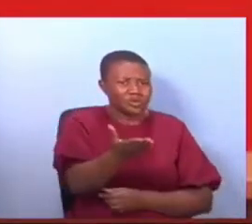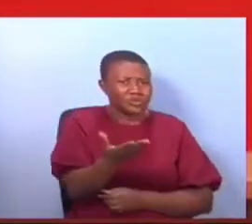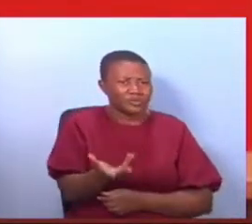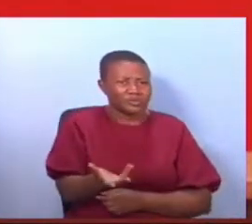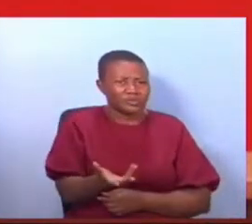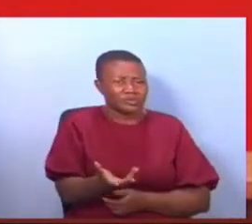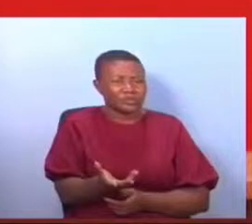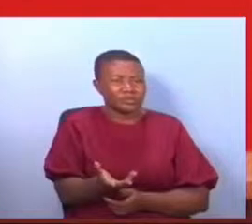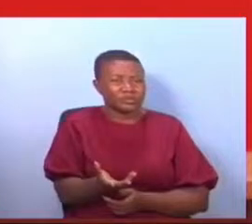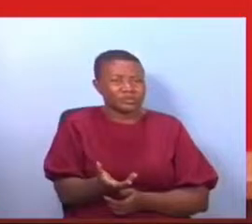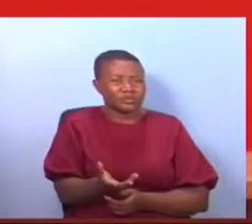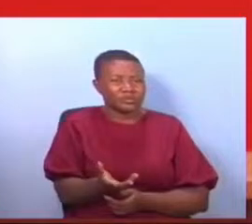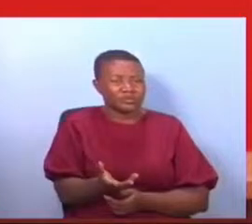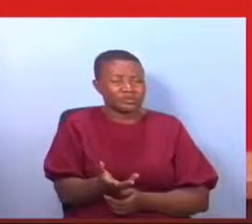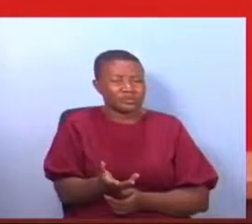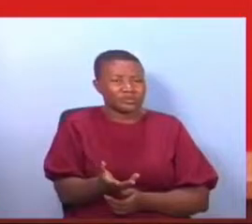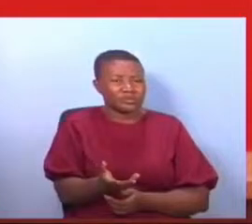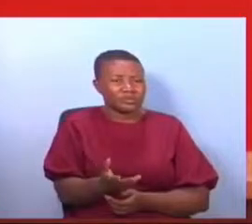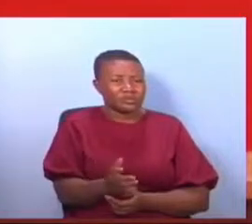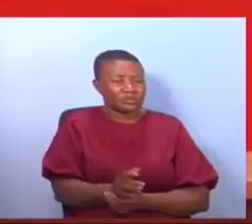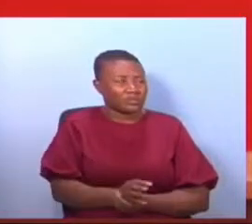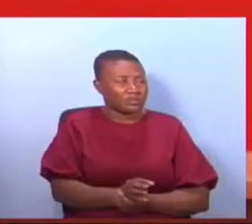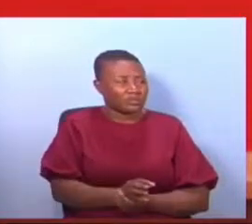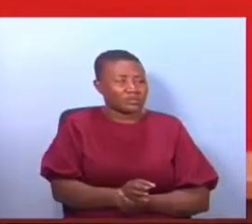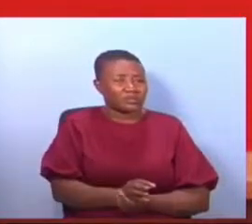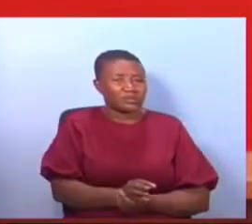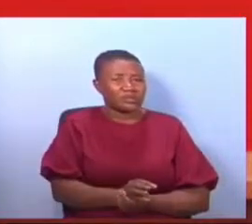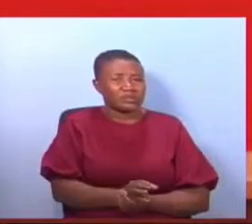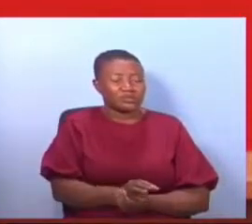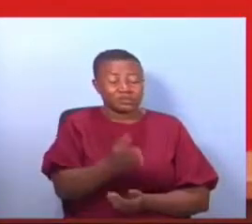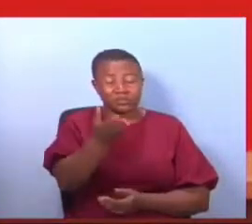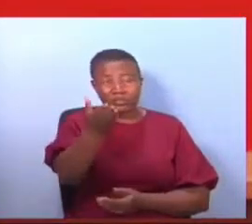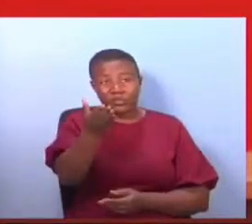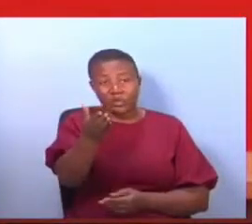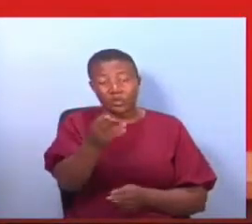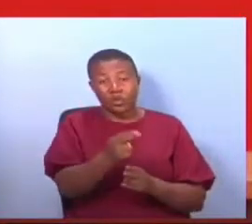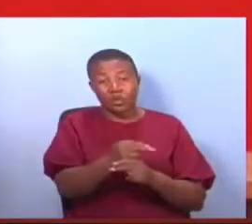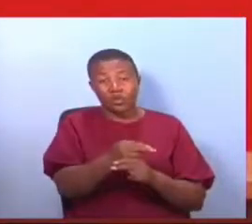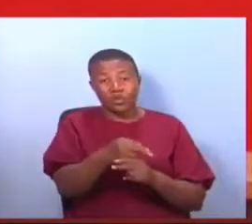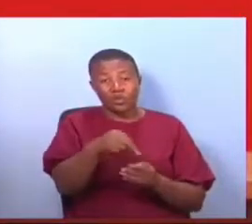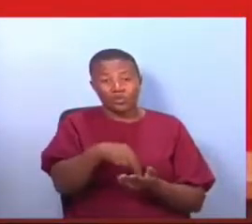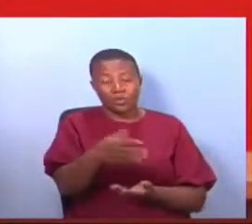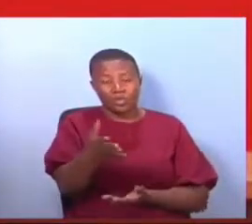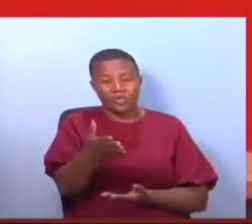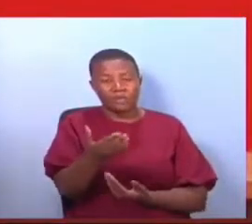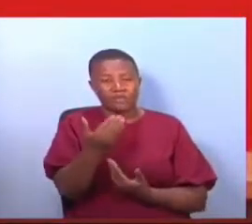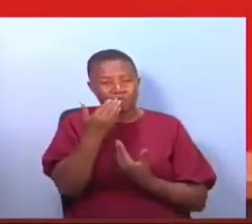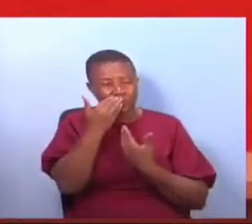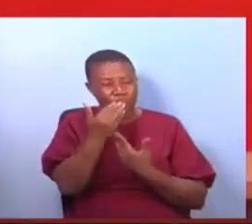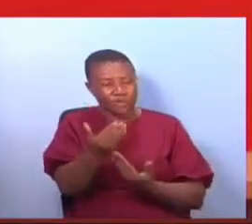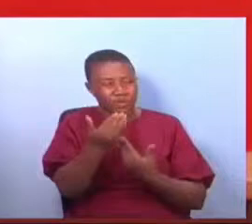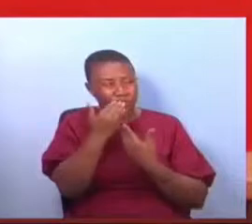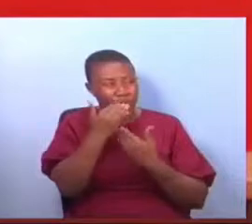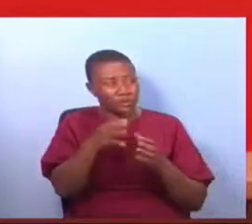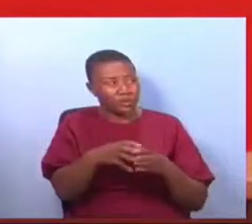I recognize the former minority leader, Honorable Haruna Iddrisu. Mr. Speaker, thank you very